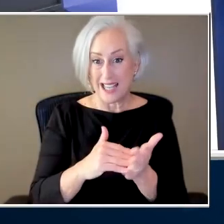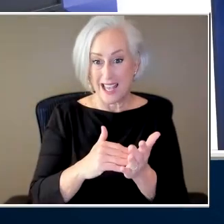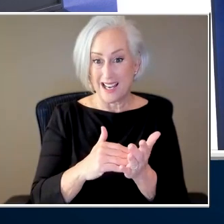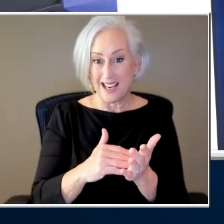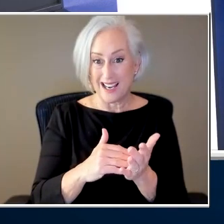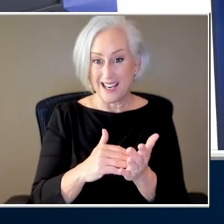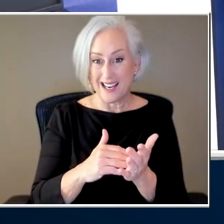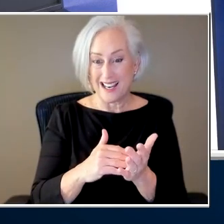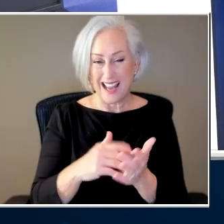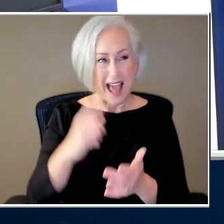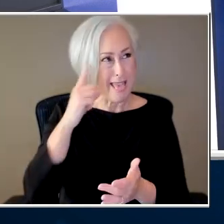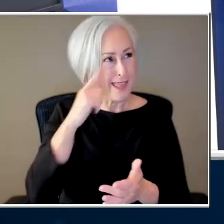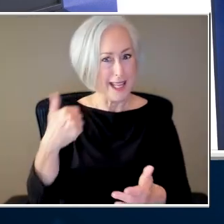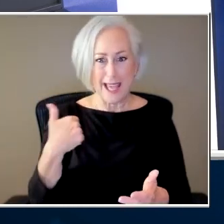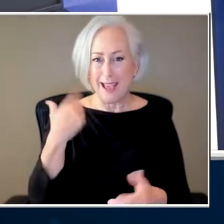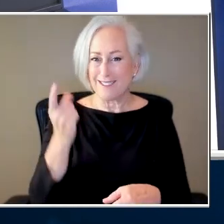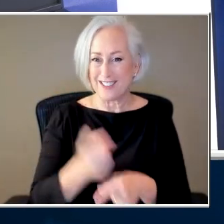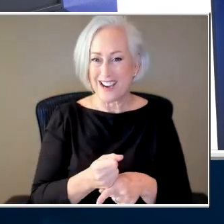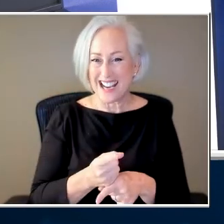think he does, doesn't he?